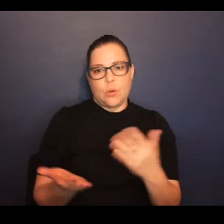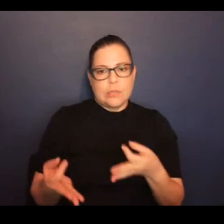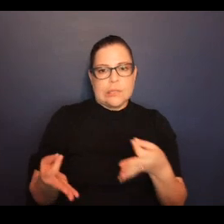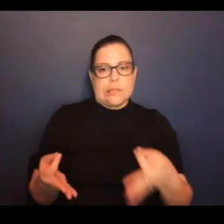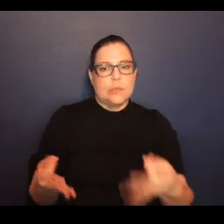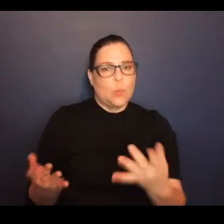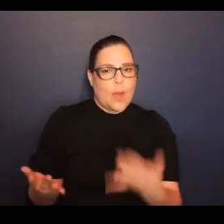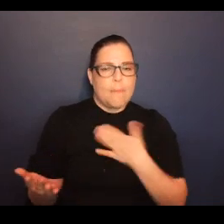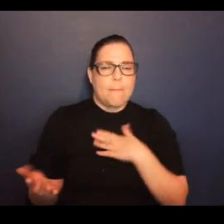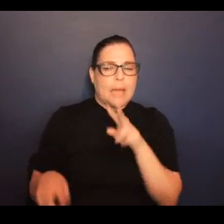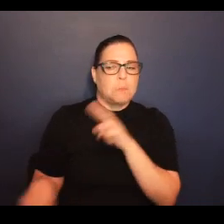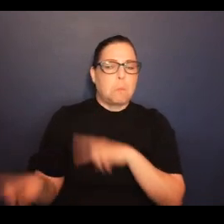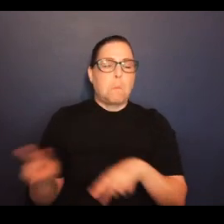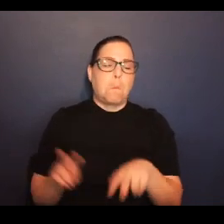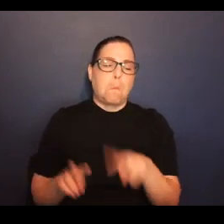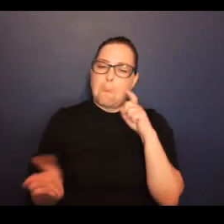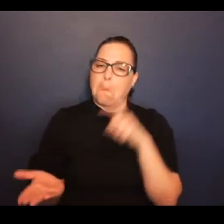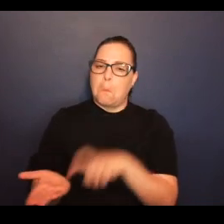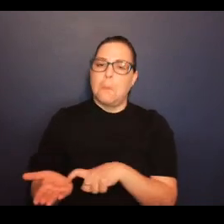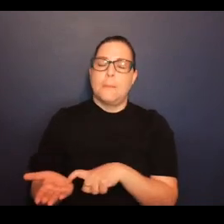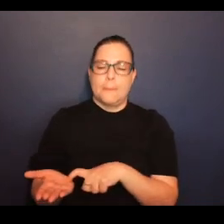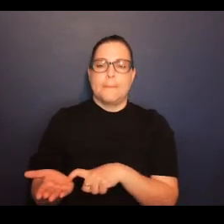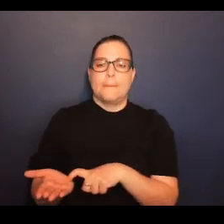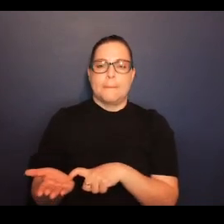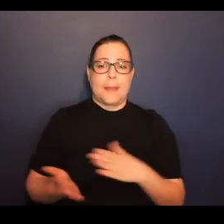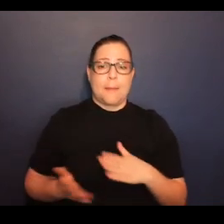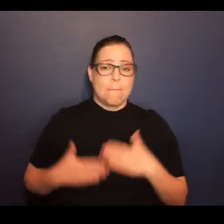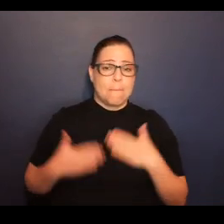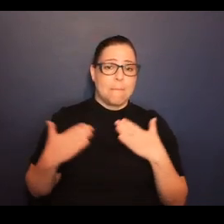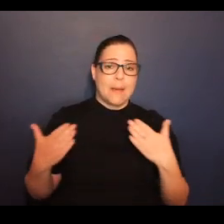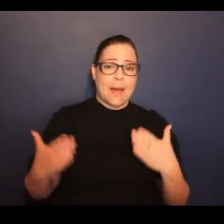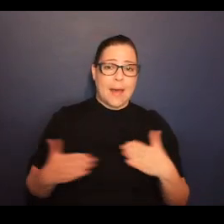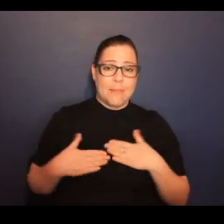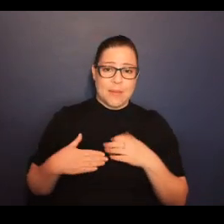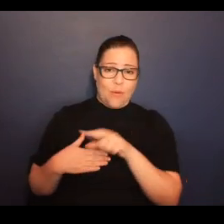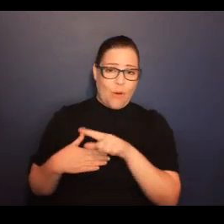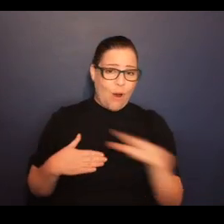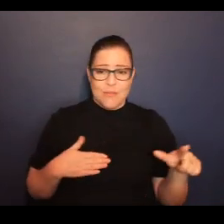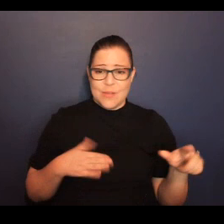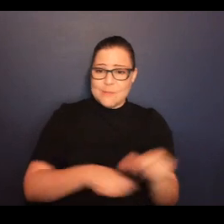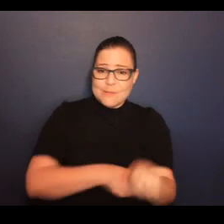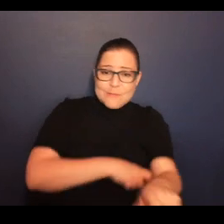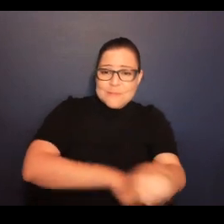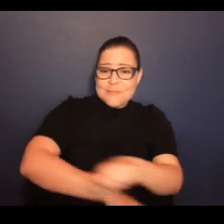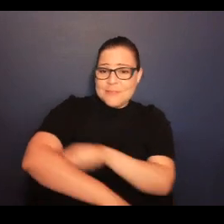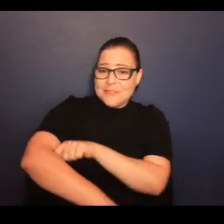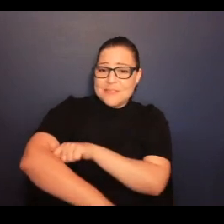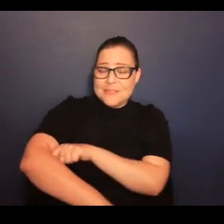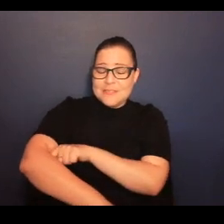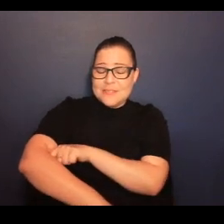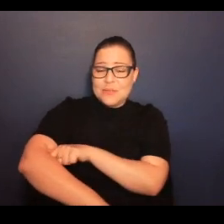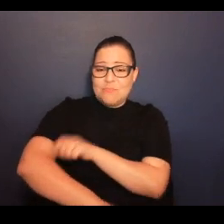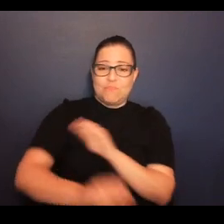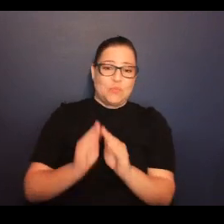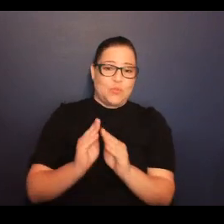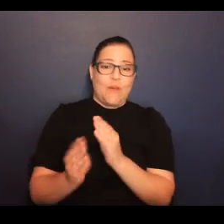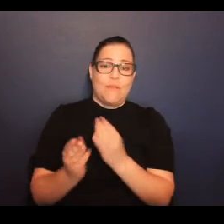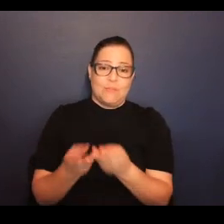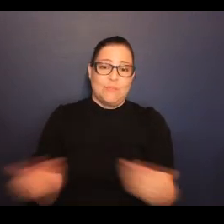an observation. But I'm glad to see you guys stepping up to the plate to correct that. That